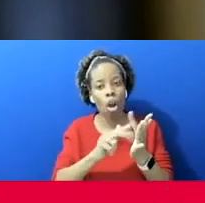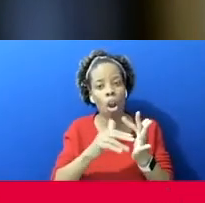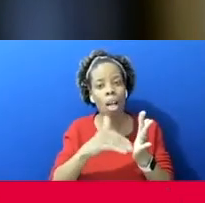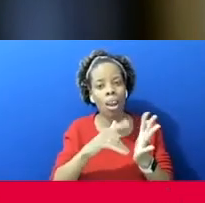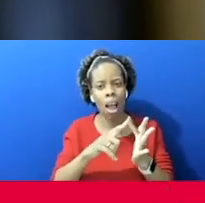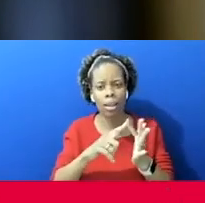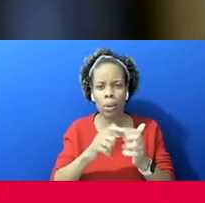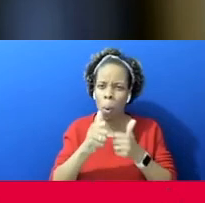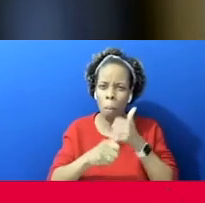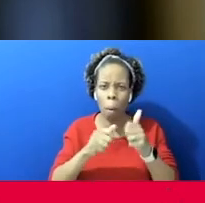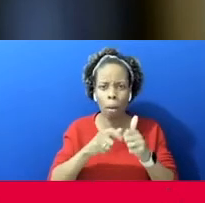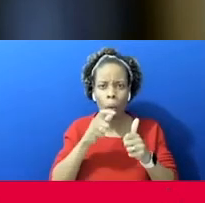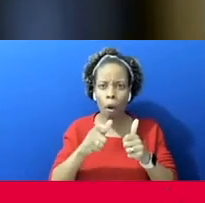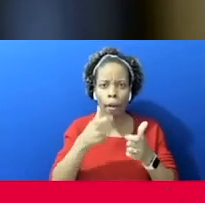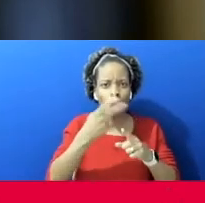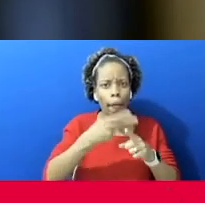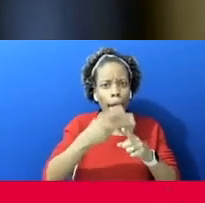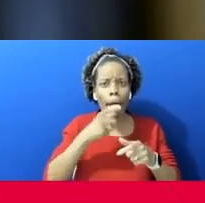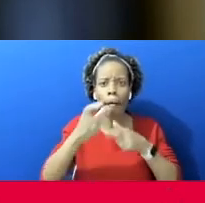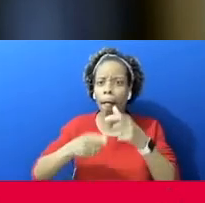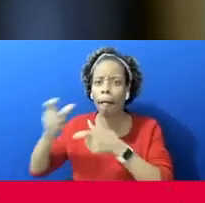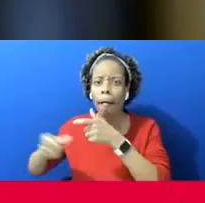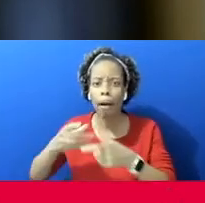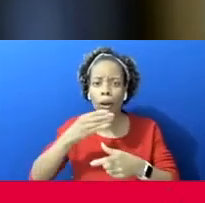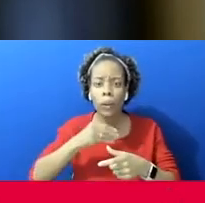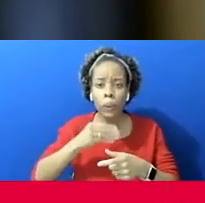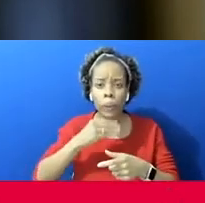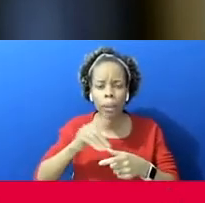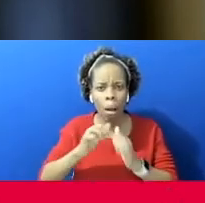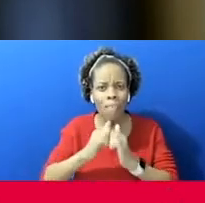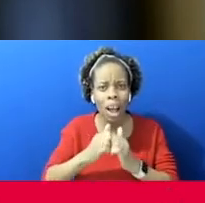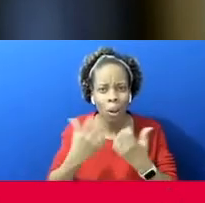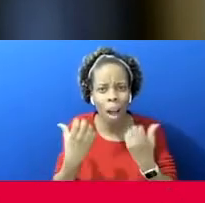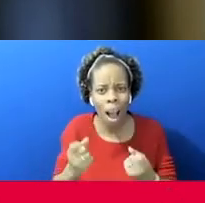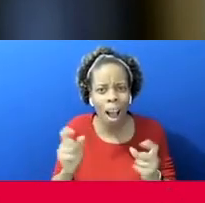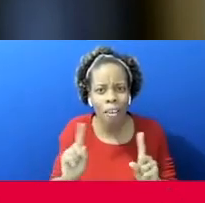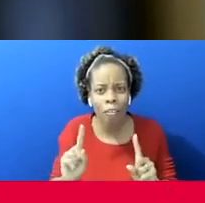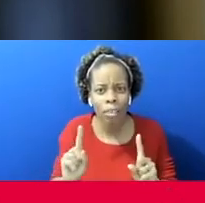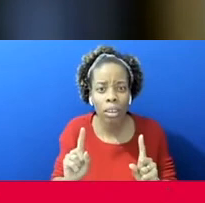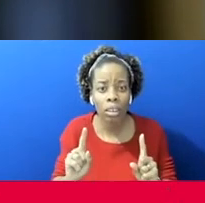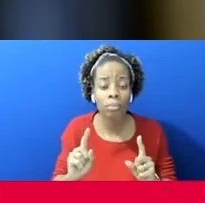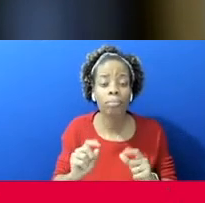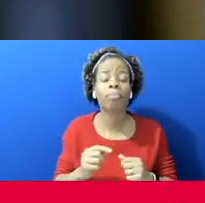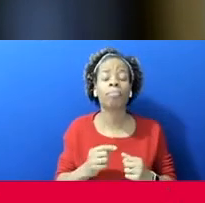Don't settle for consultation or co-production, because that in and of itself is colonial tools.